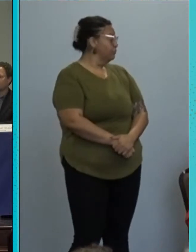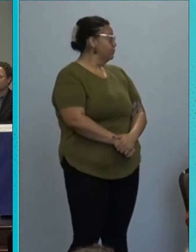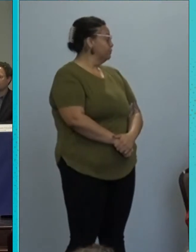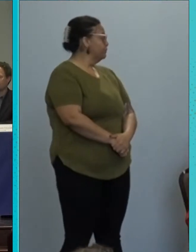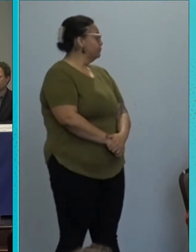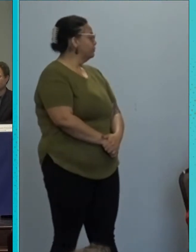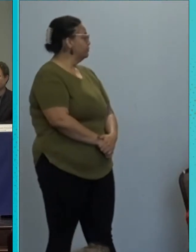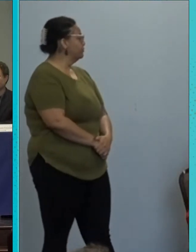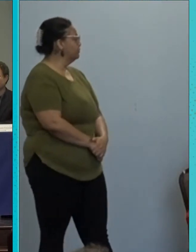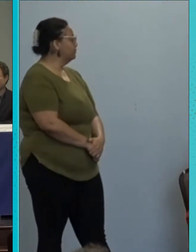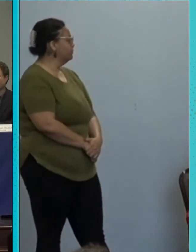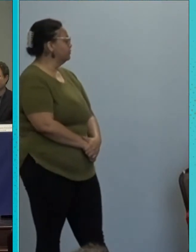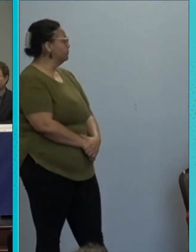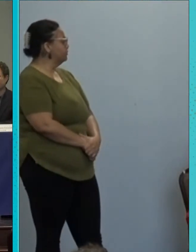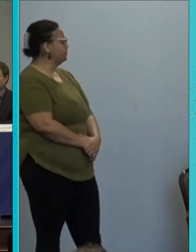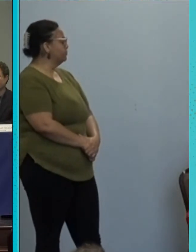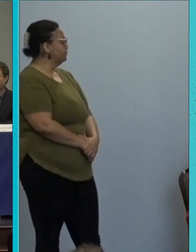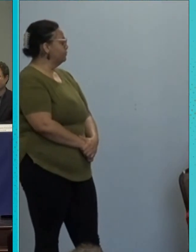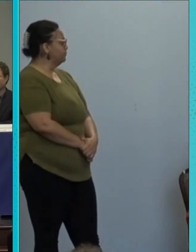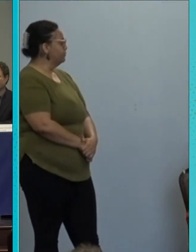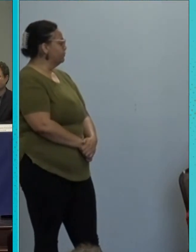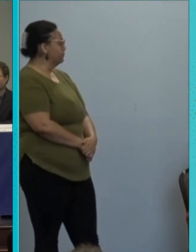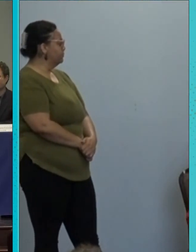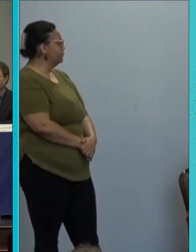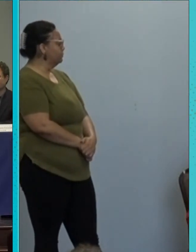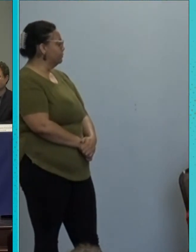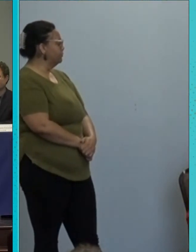Okay. Just reading the book,